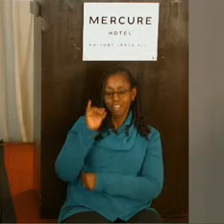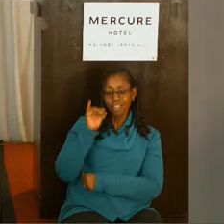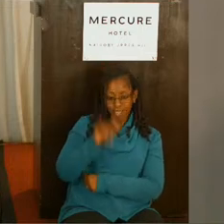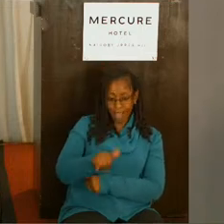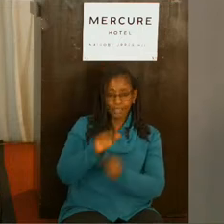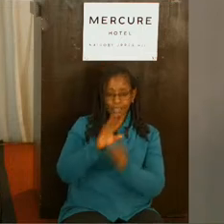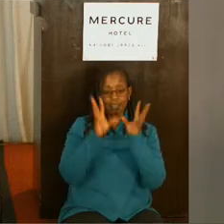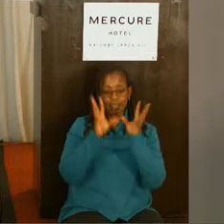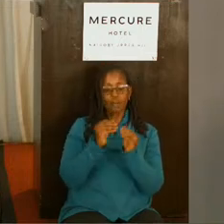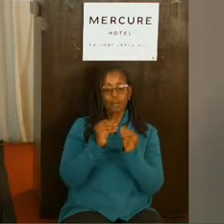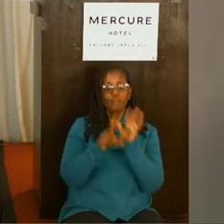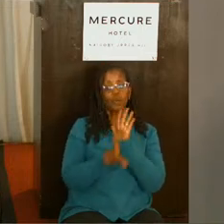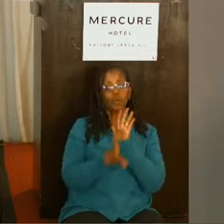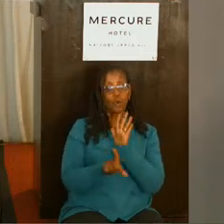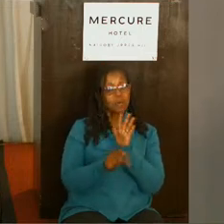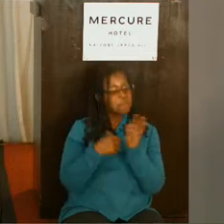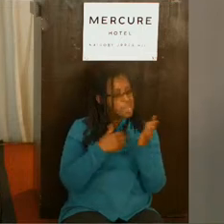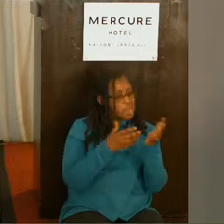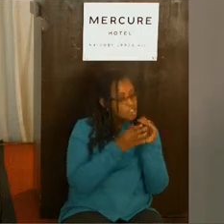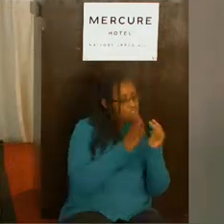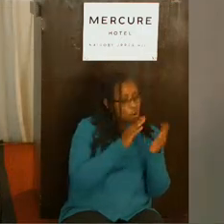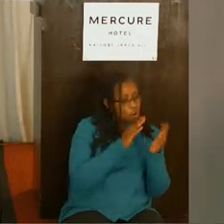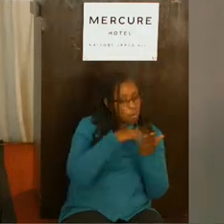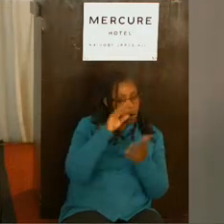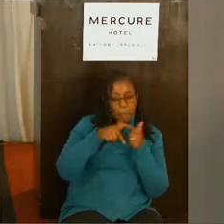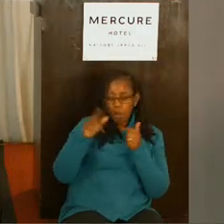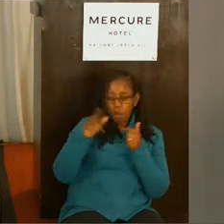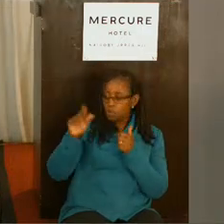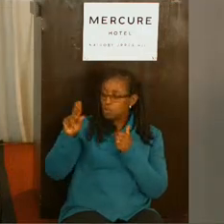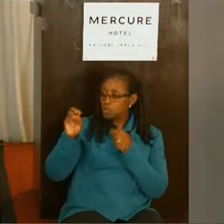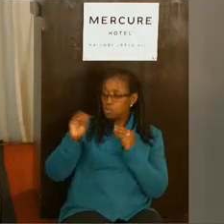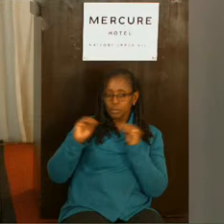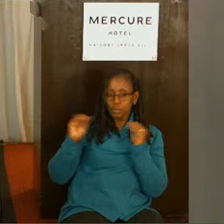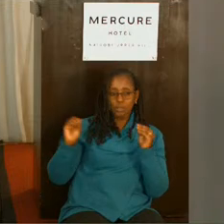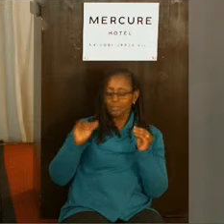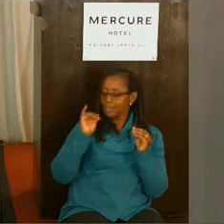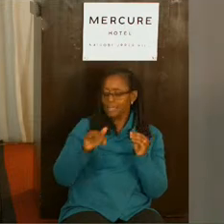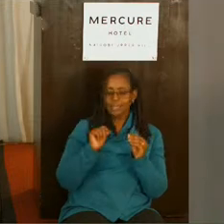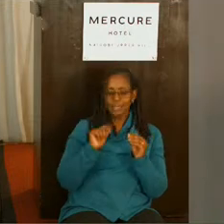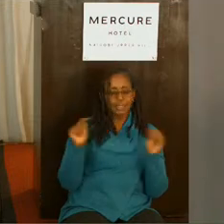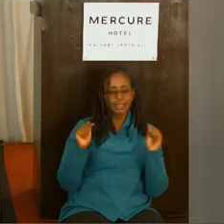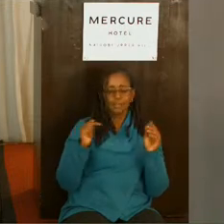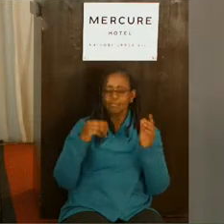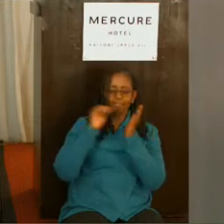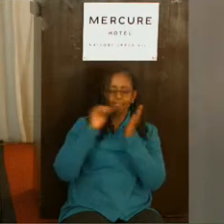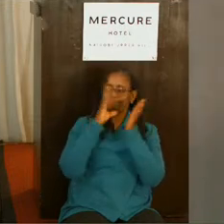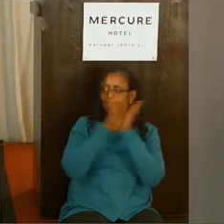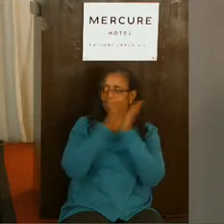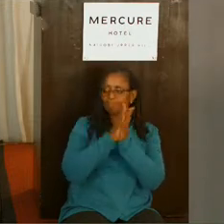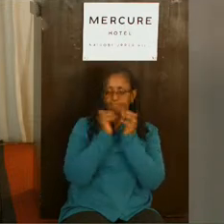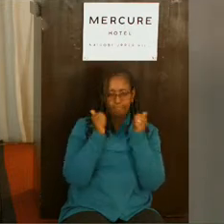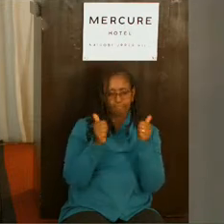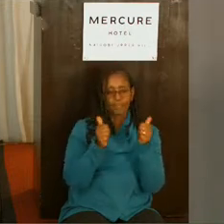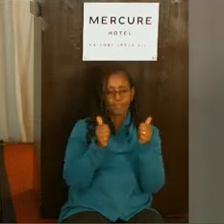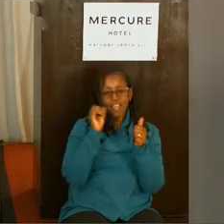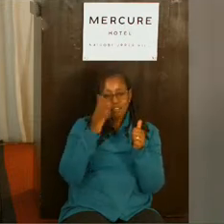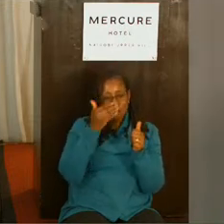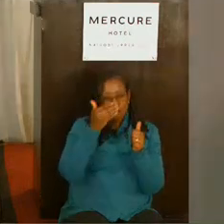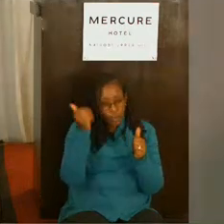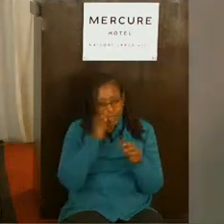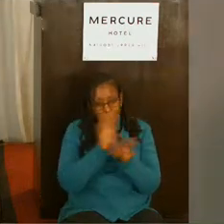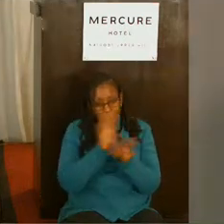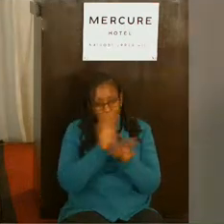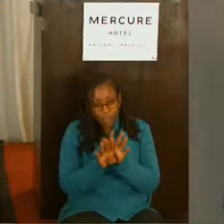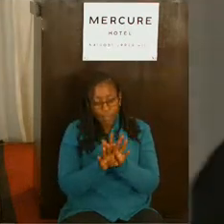law do I need to say any more about utu that is it it's captured right there that if you forget everything